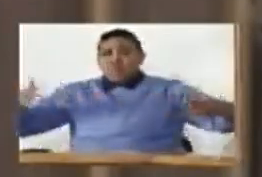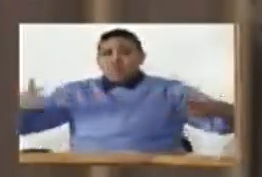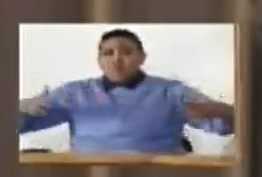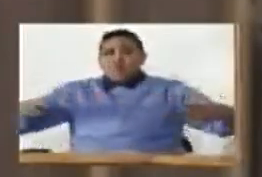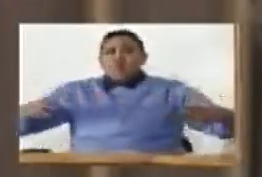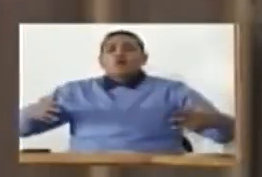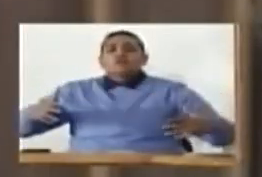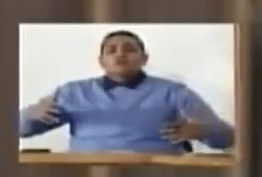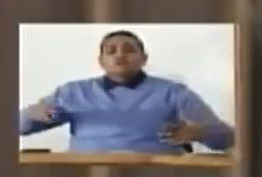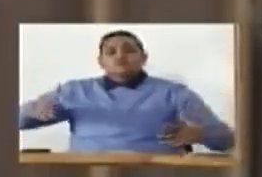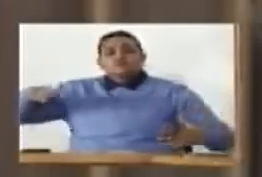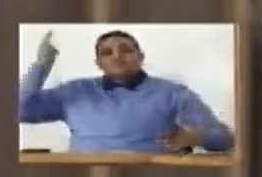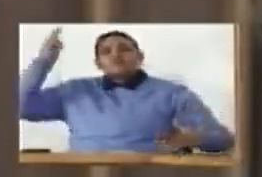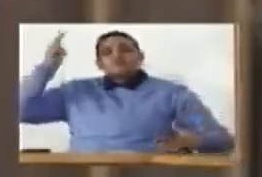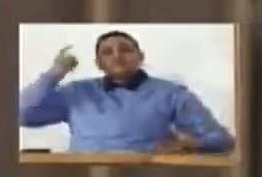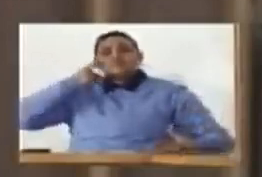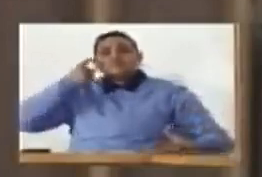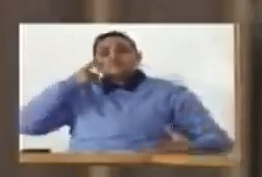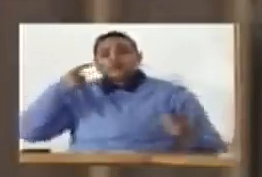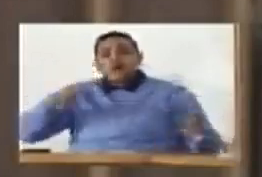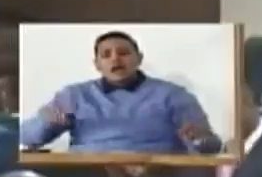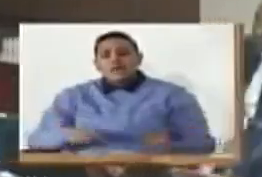levels.